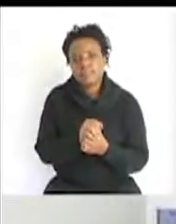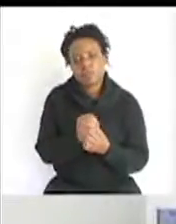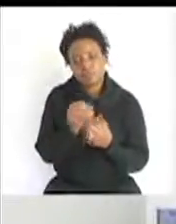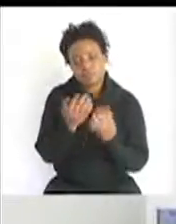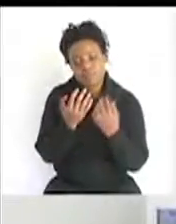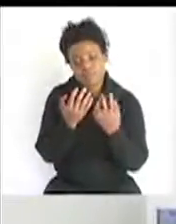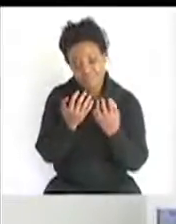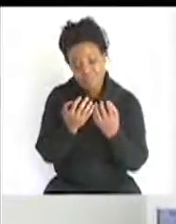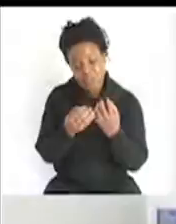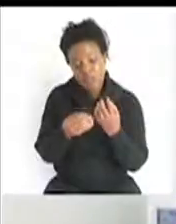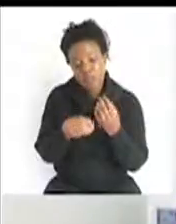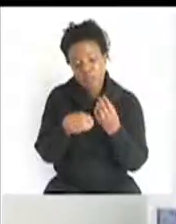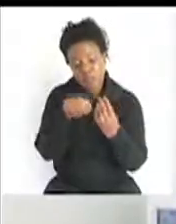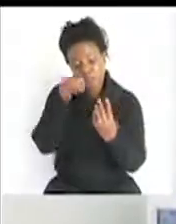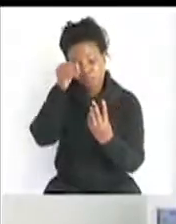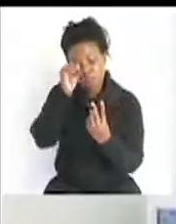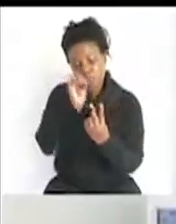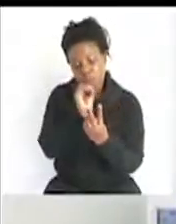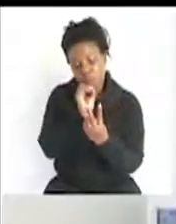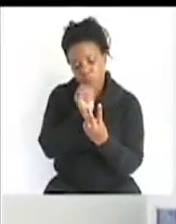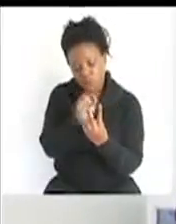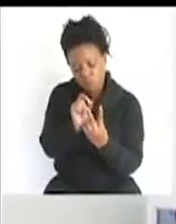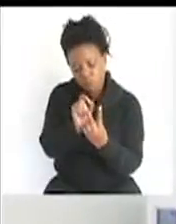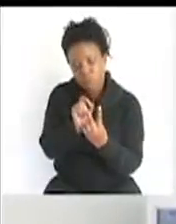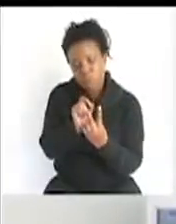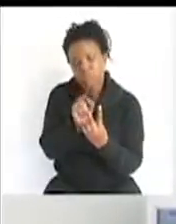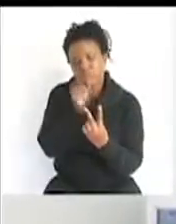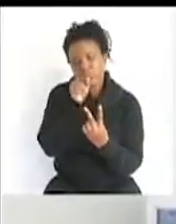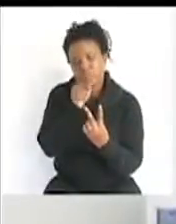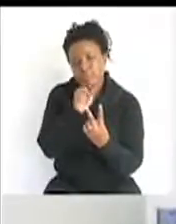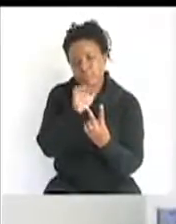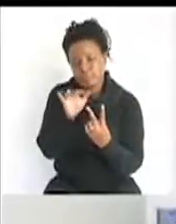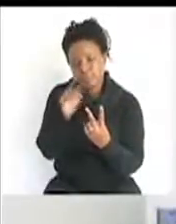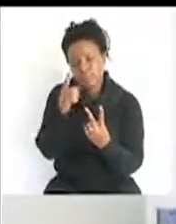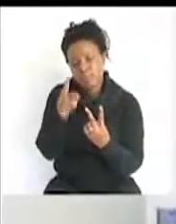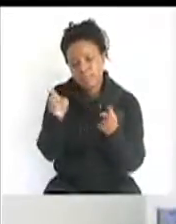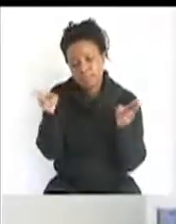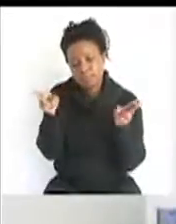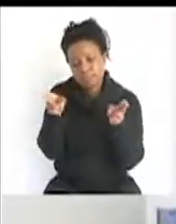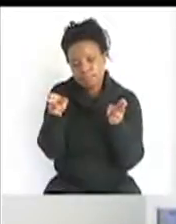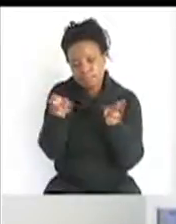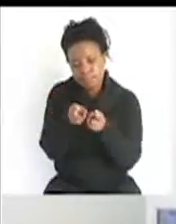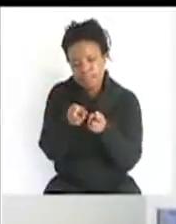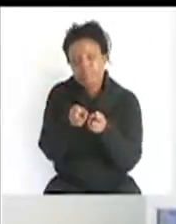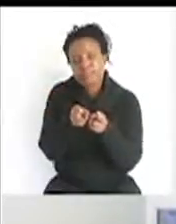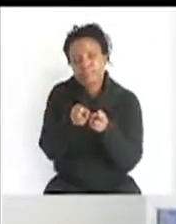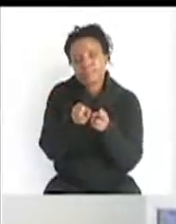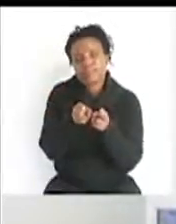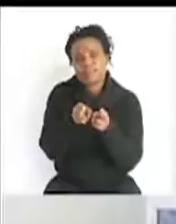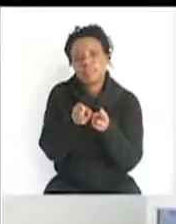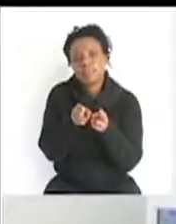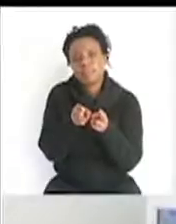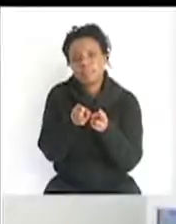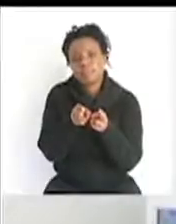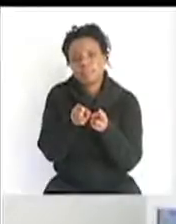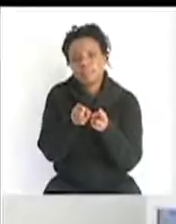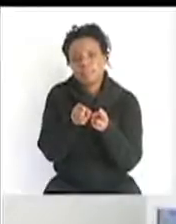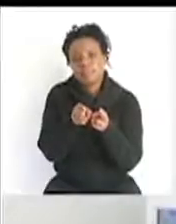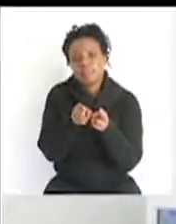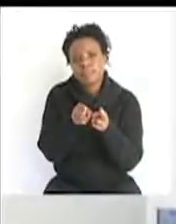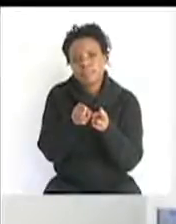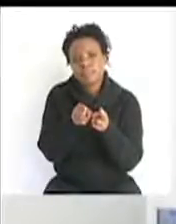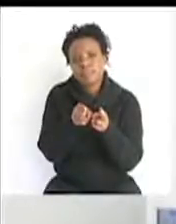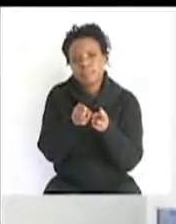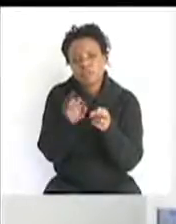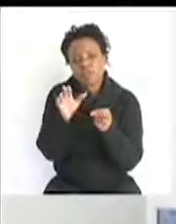letter here, but it is shortened to make the word small. So this means